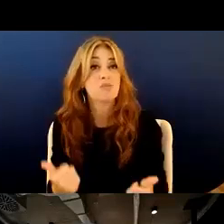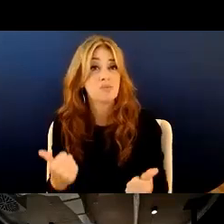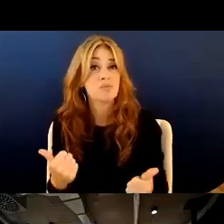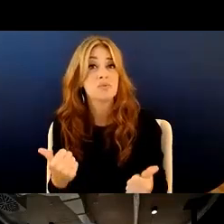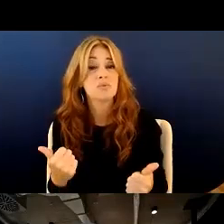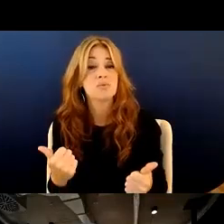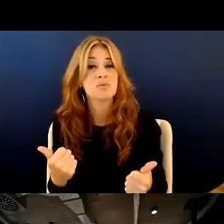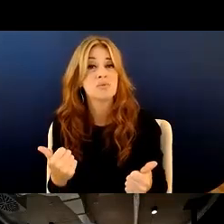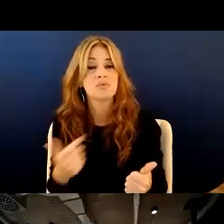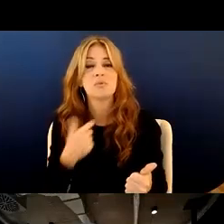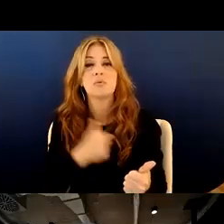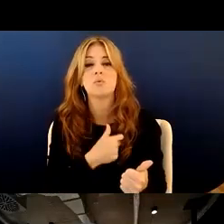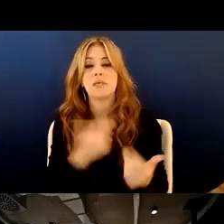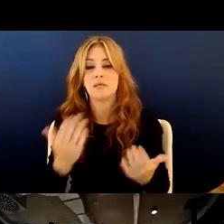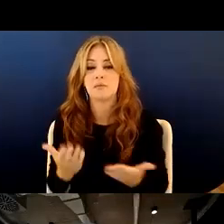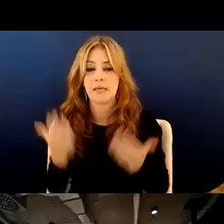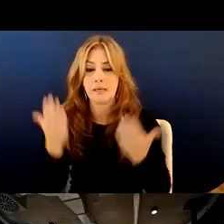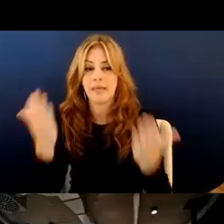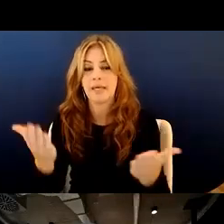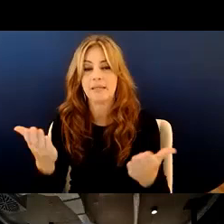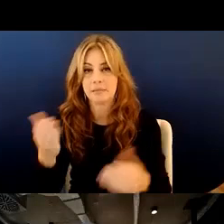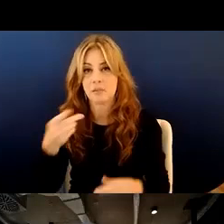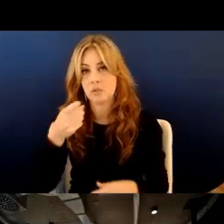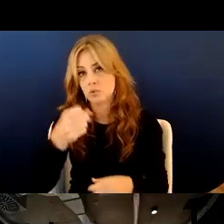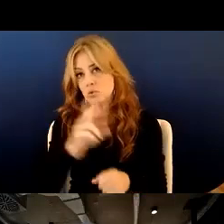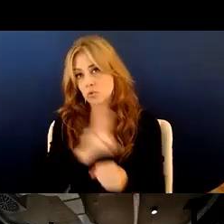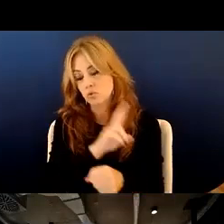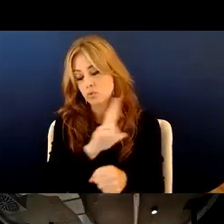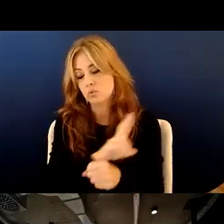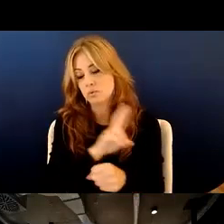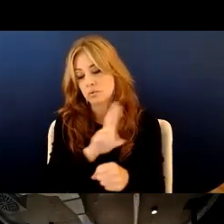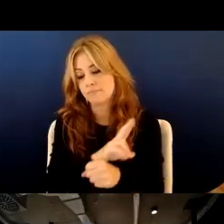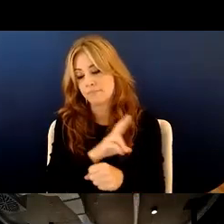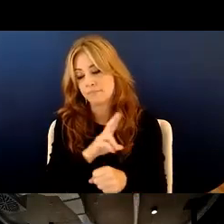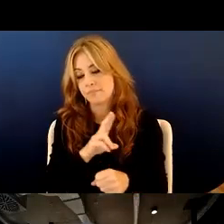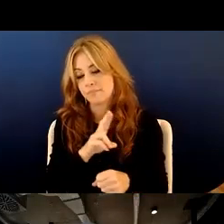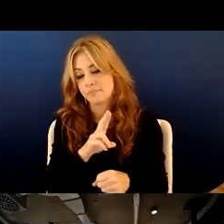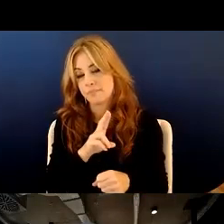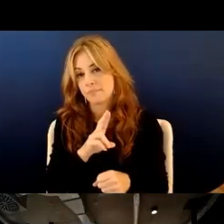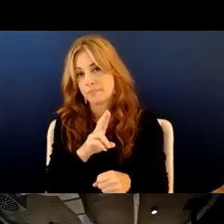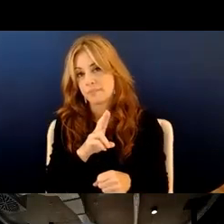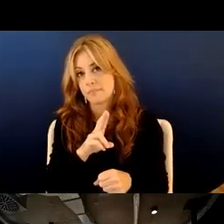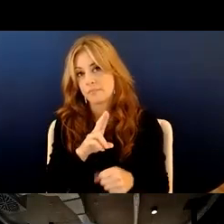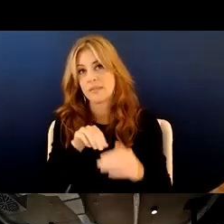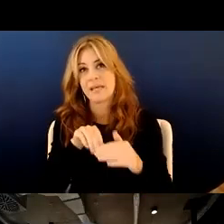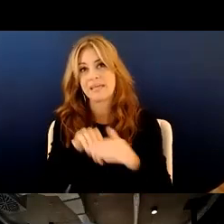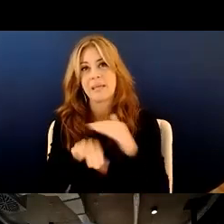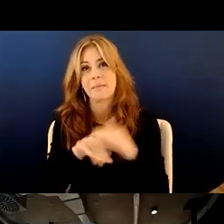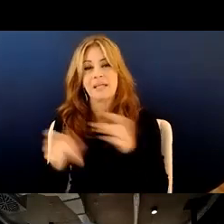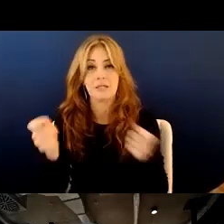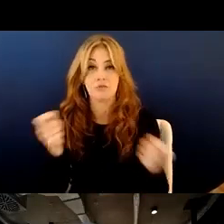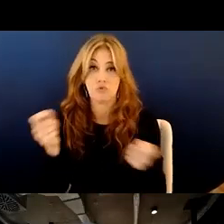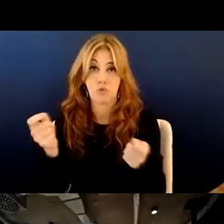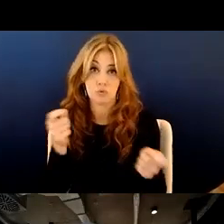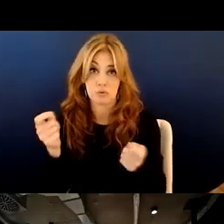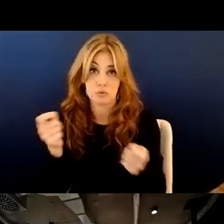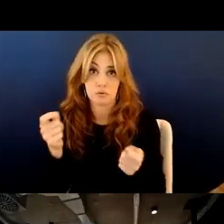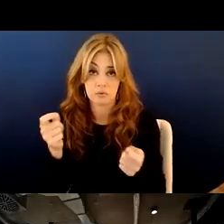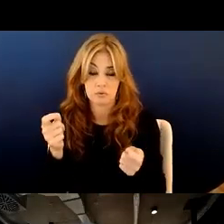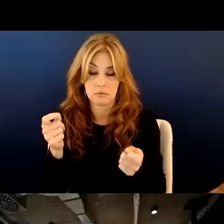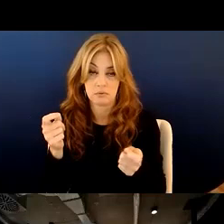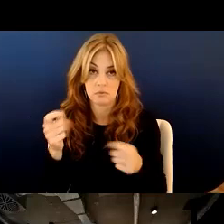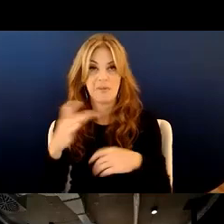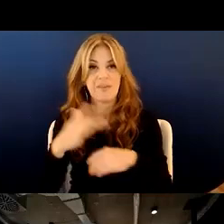we recommend that you use the accessibility controls that are available